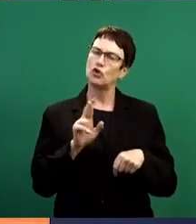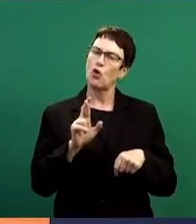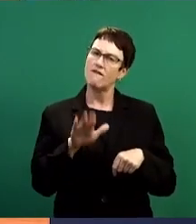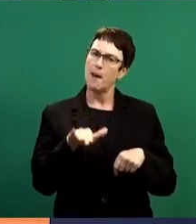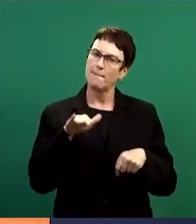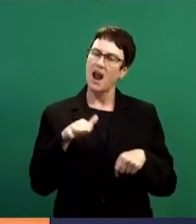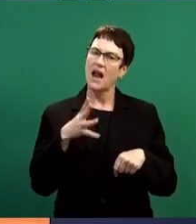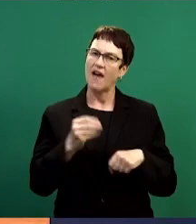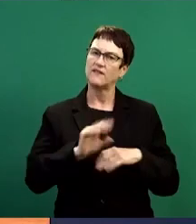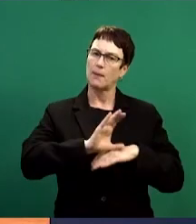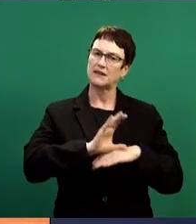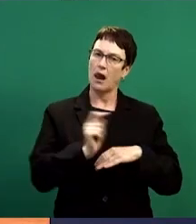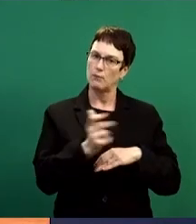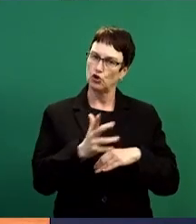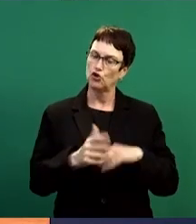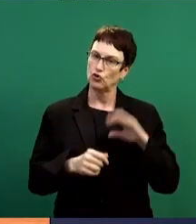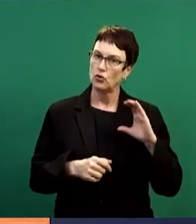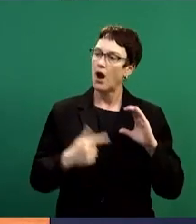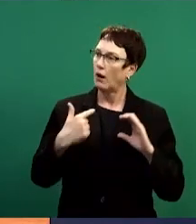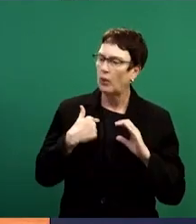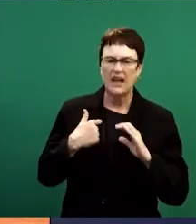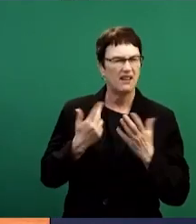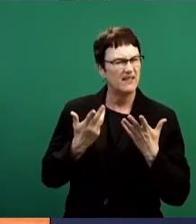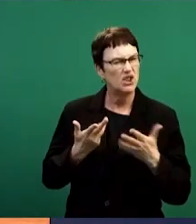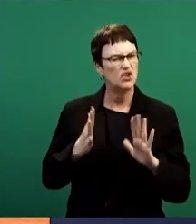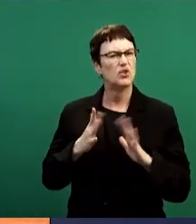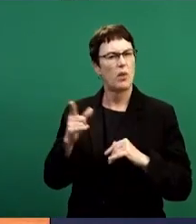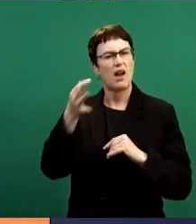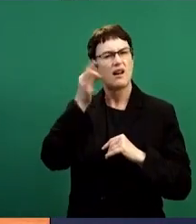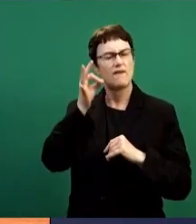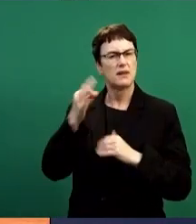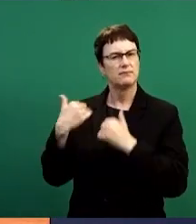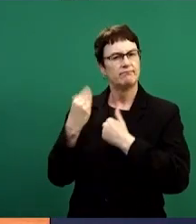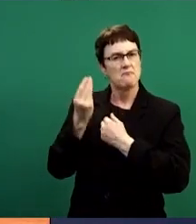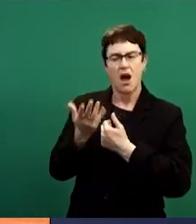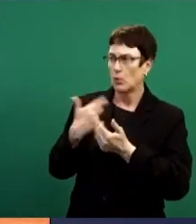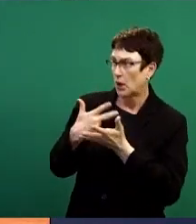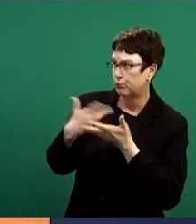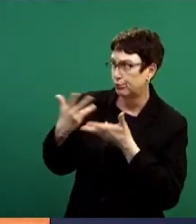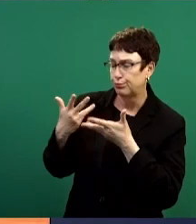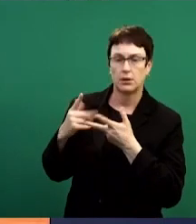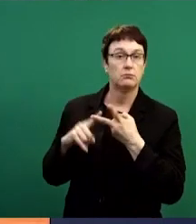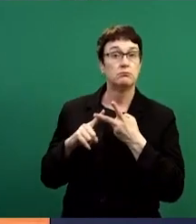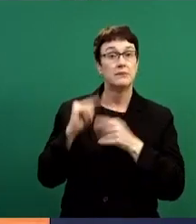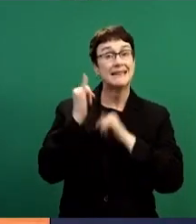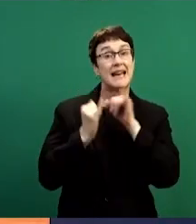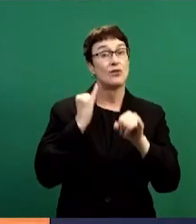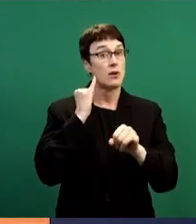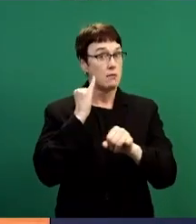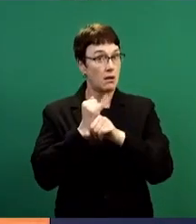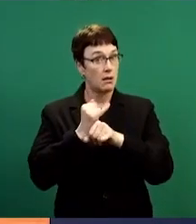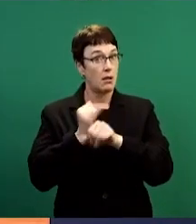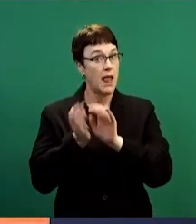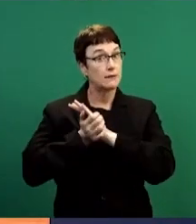Treasury. We also have brought in international expertise to engage on these matters.